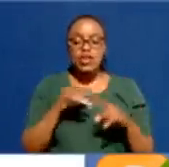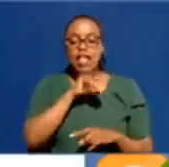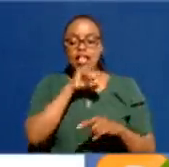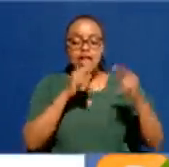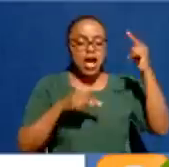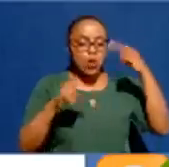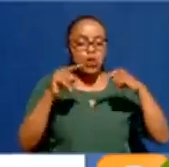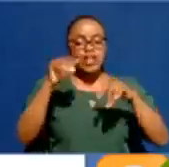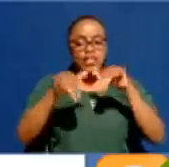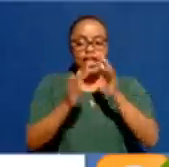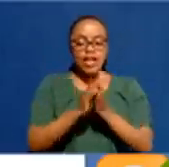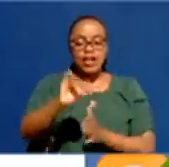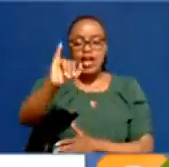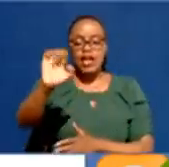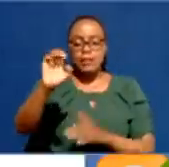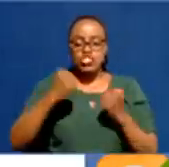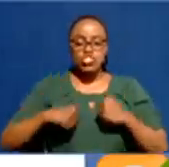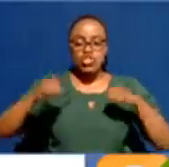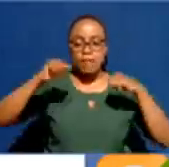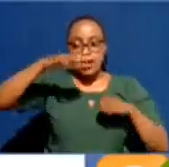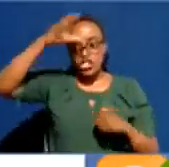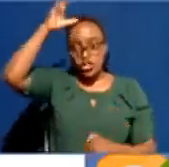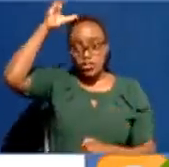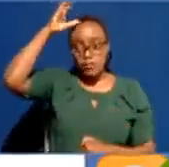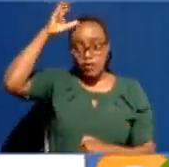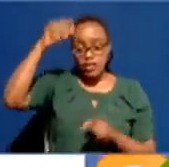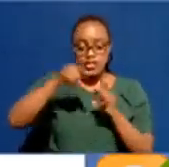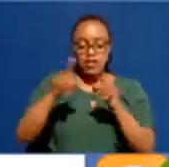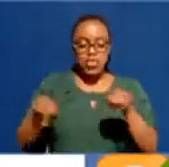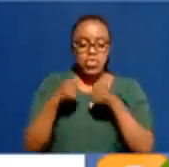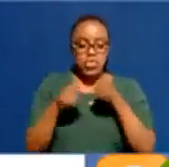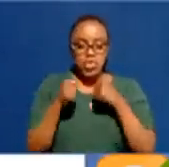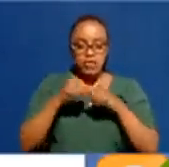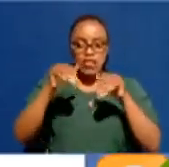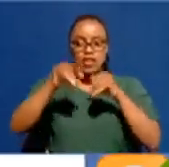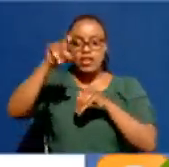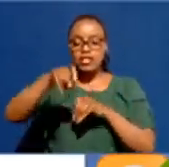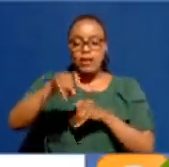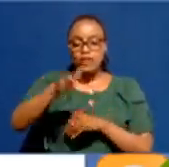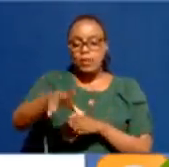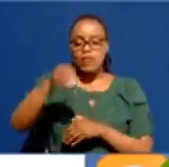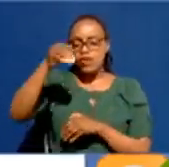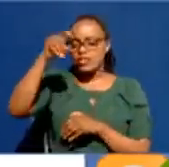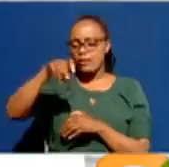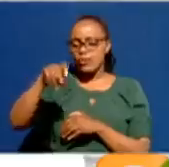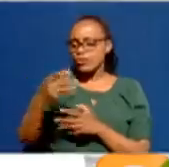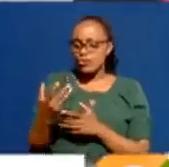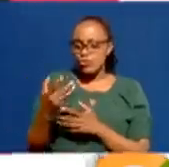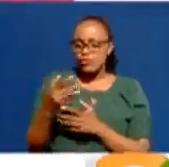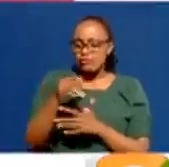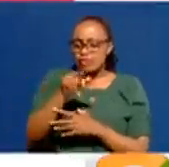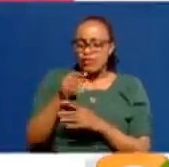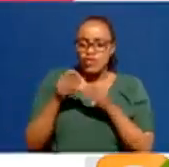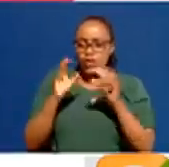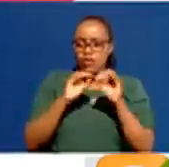the election, and that IEBC chairman Wafula Chebukati bungled the election and should be found unfit to hold office. But the